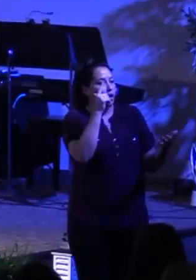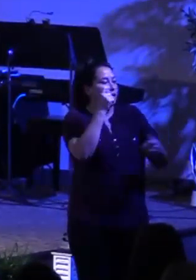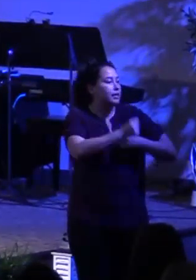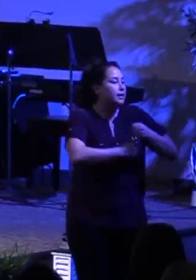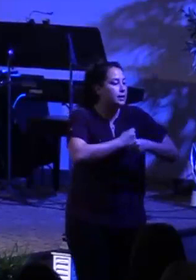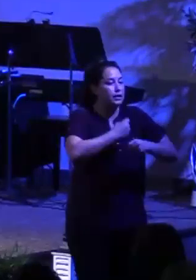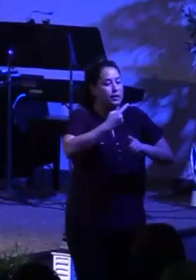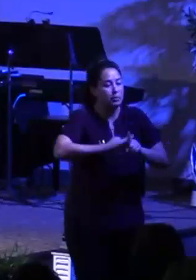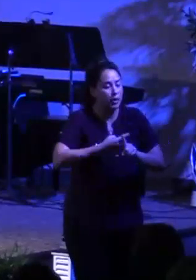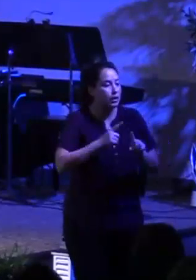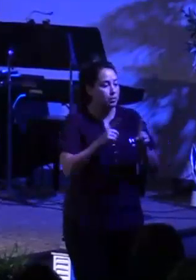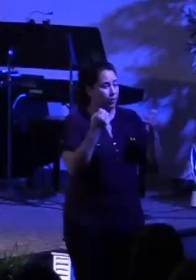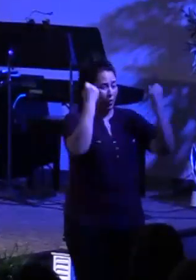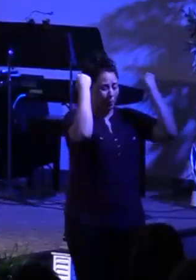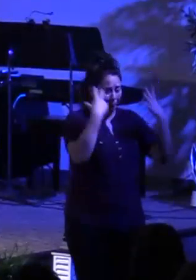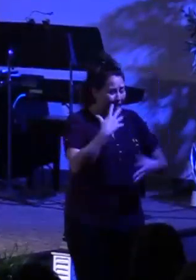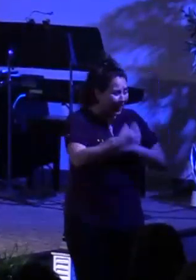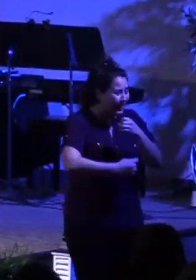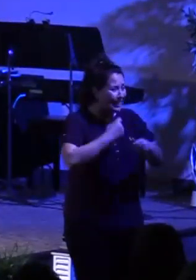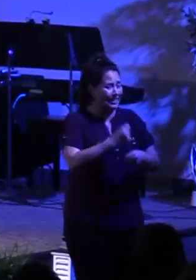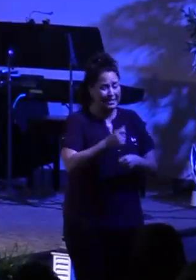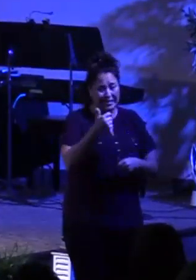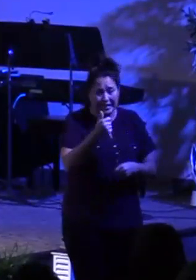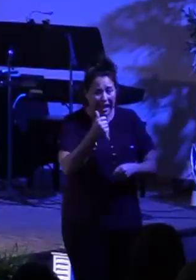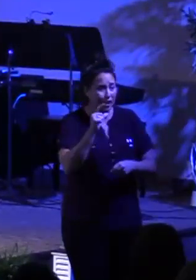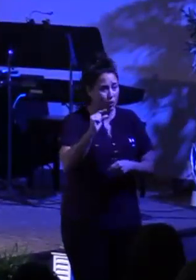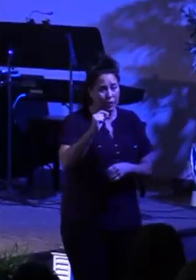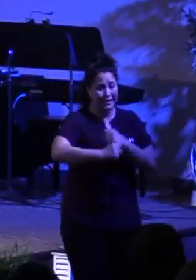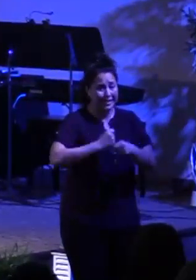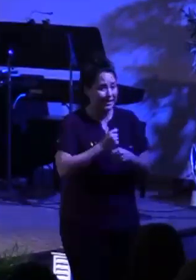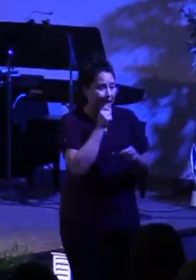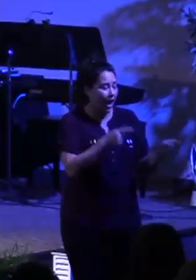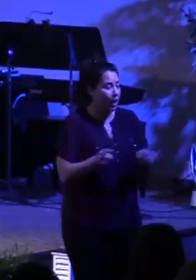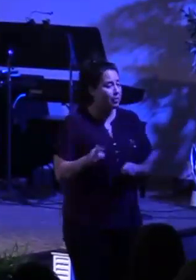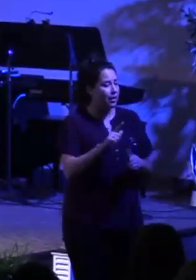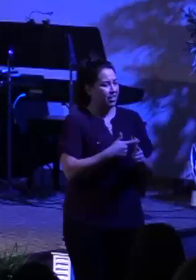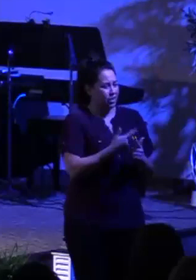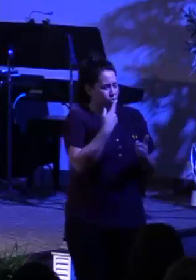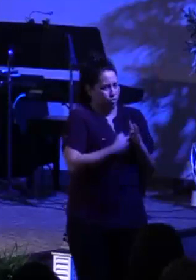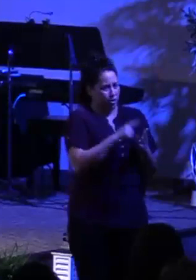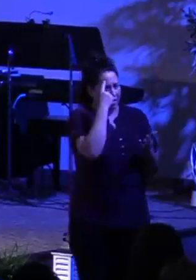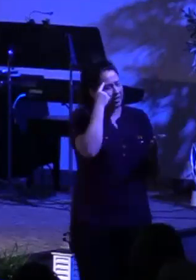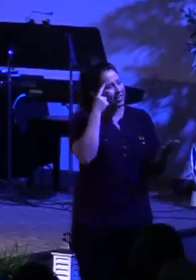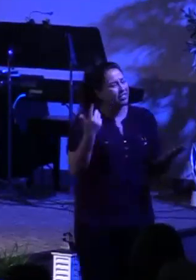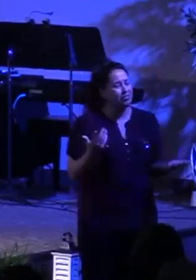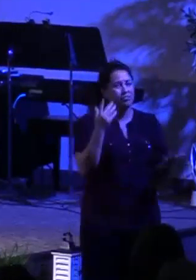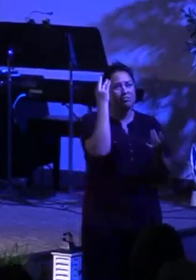decades. To the point where you start thinking, is this a real thing? Is there something broken in